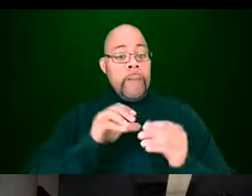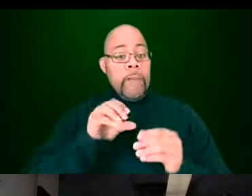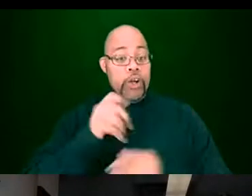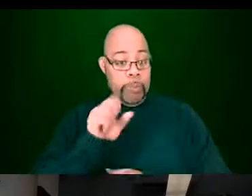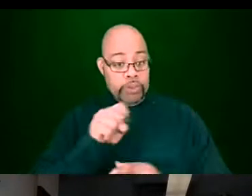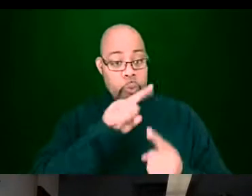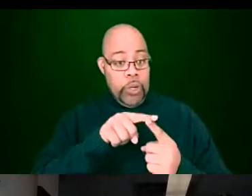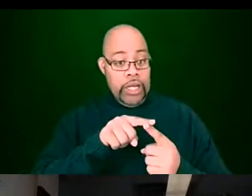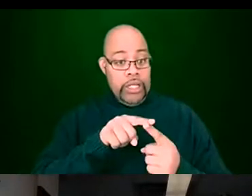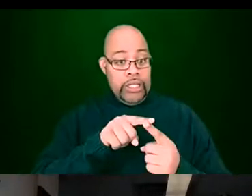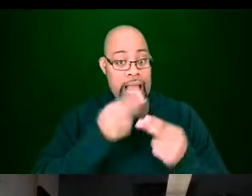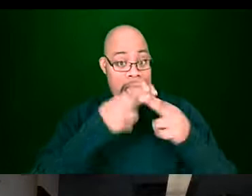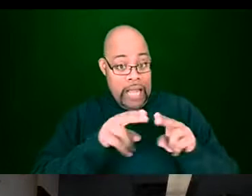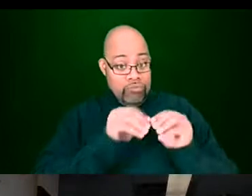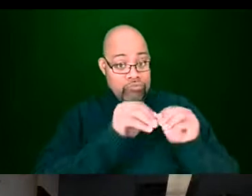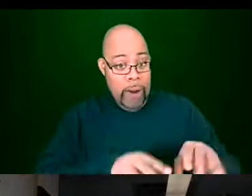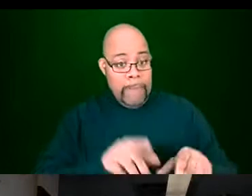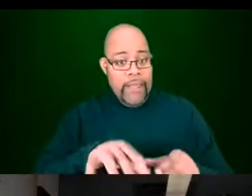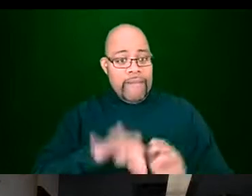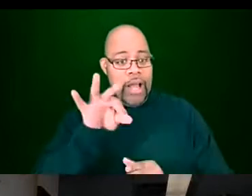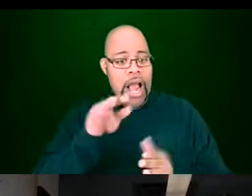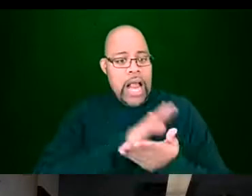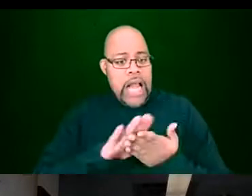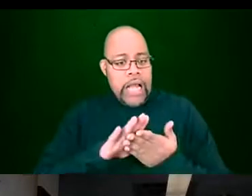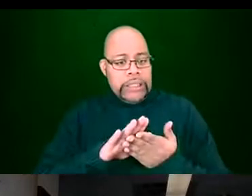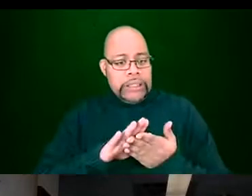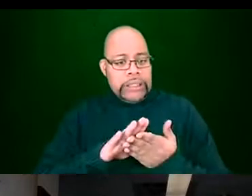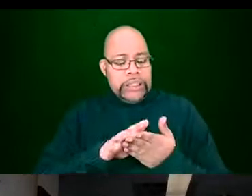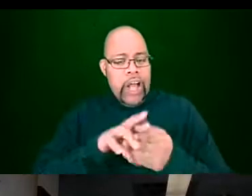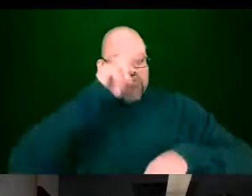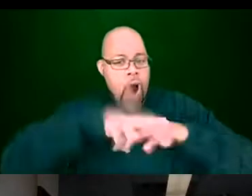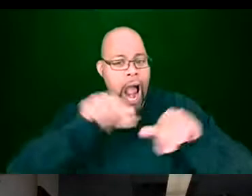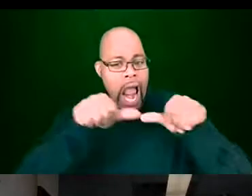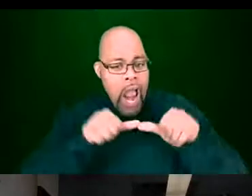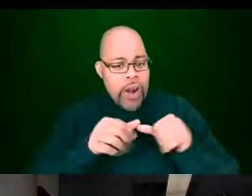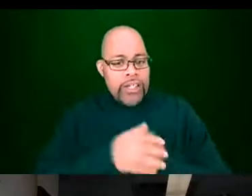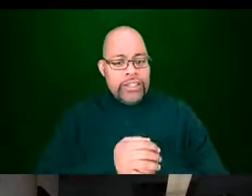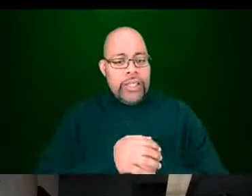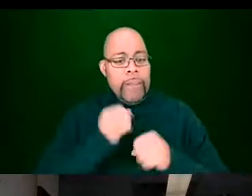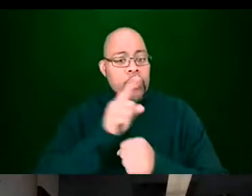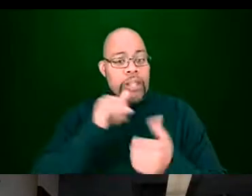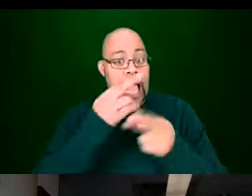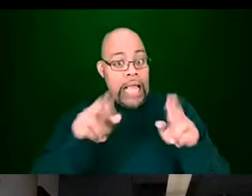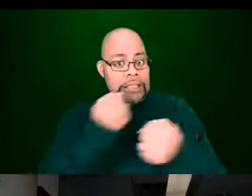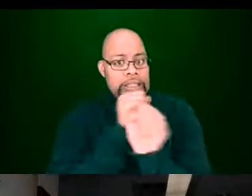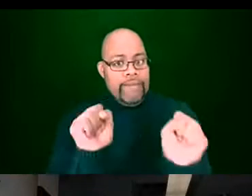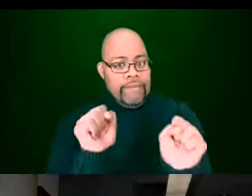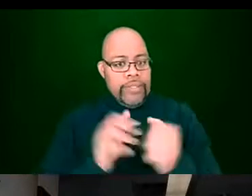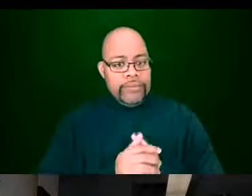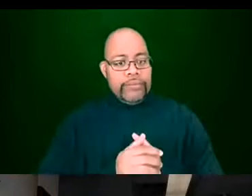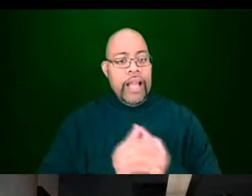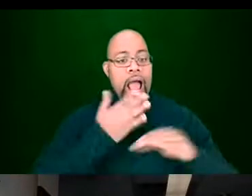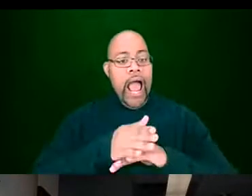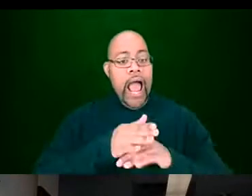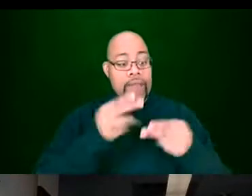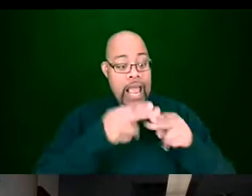they go to lay their eggs, they find a nice kind of rocky area that's going to make sure those eggs are safe. After they lay